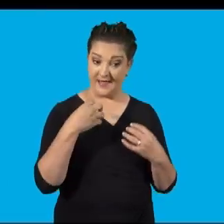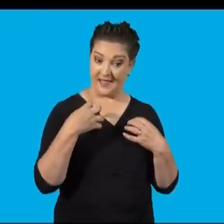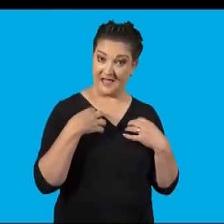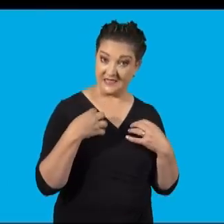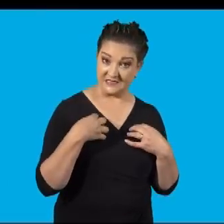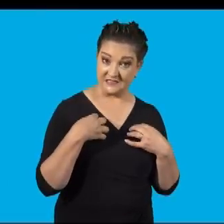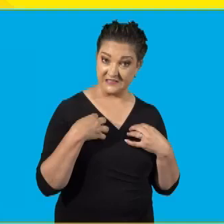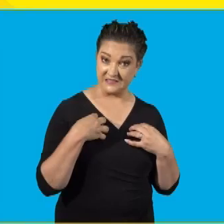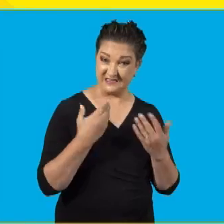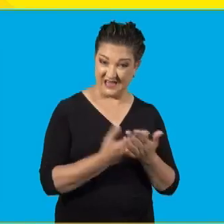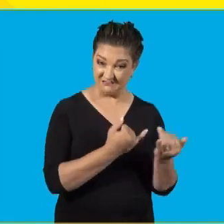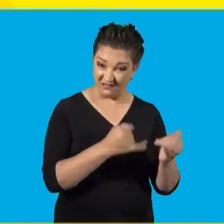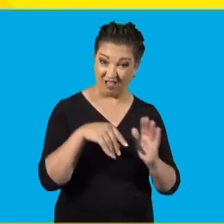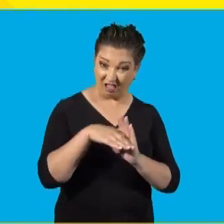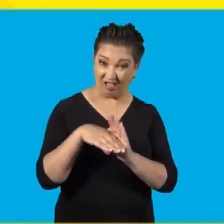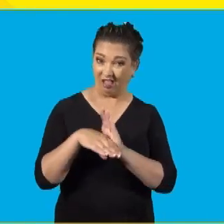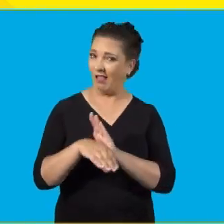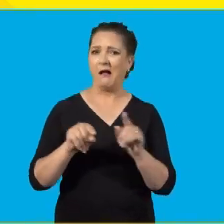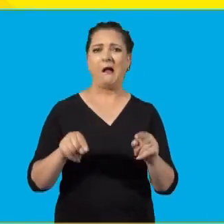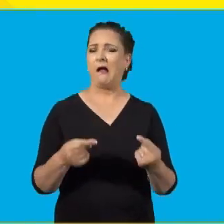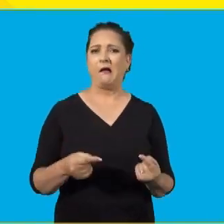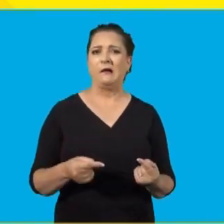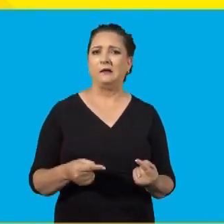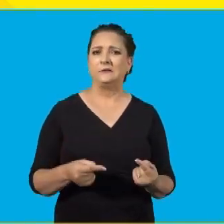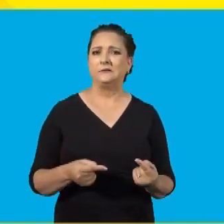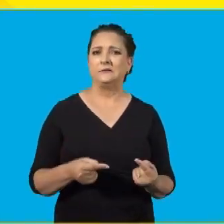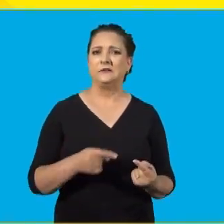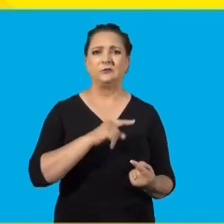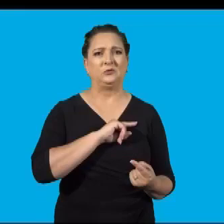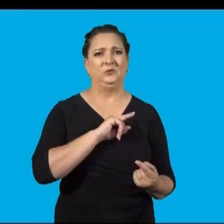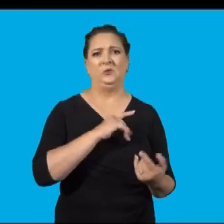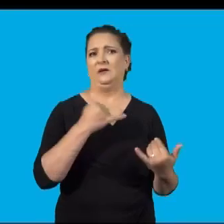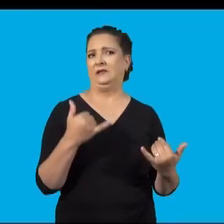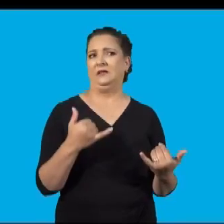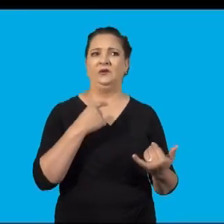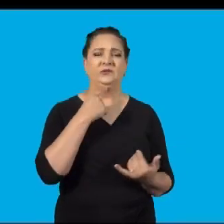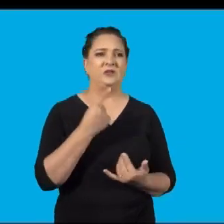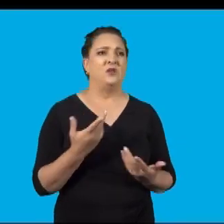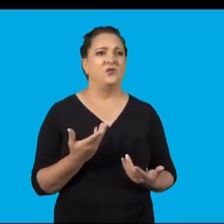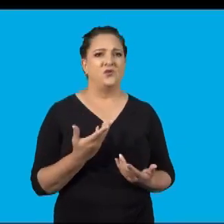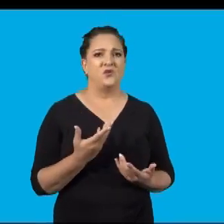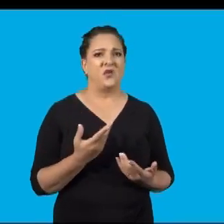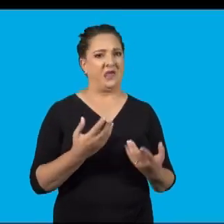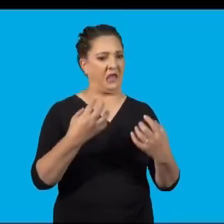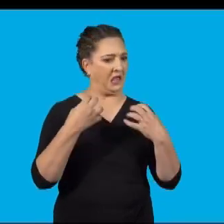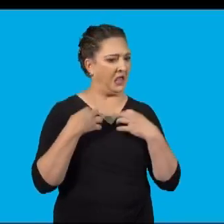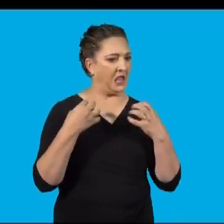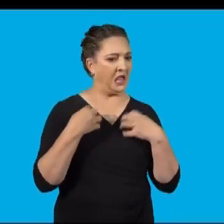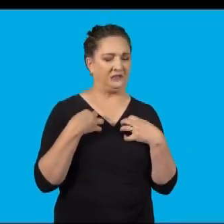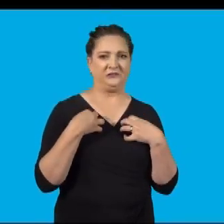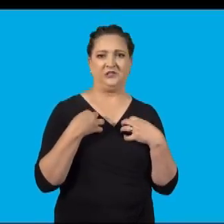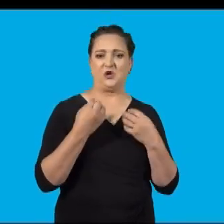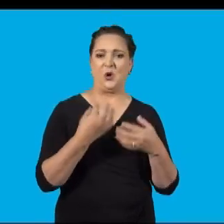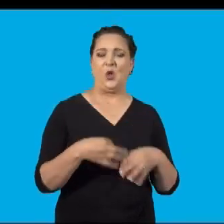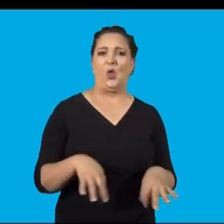the asset can no longer depreciate. 1 rand residual value is the estimated amount that an asset will be worth at the